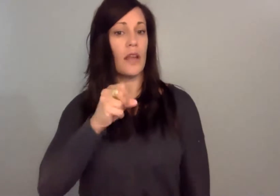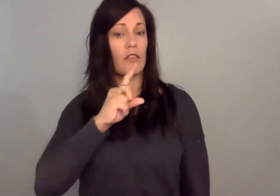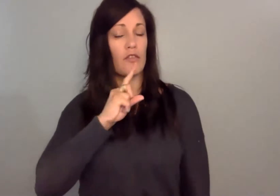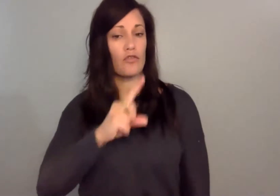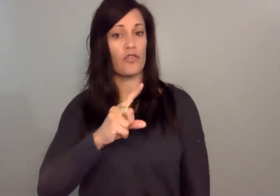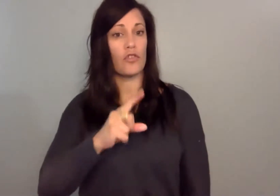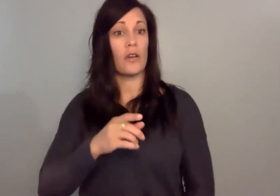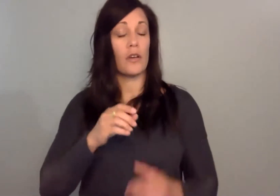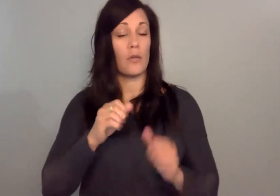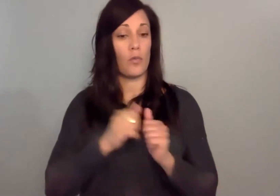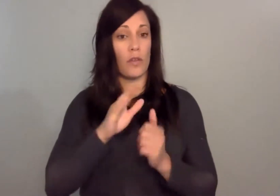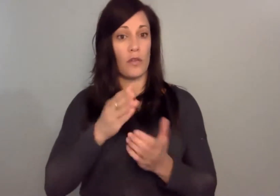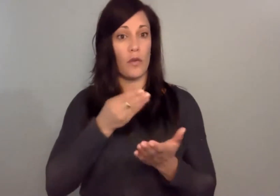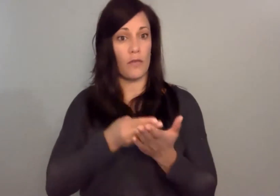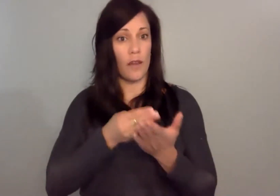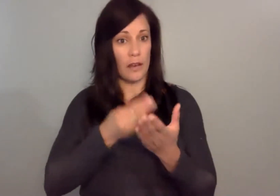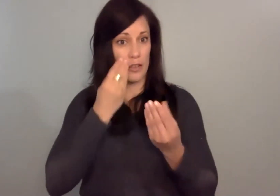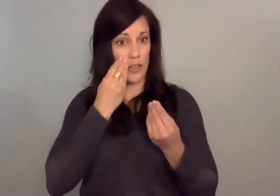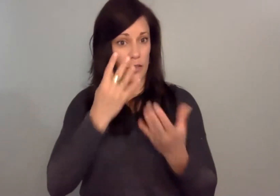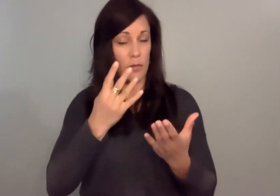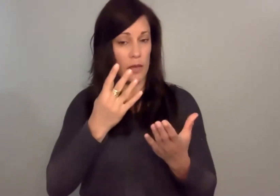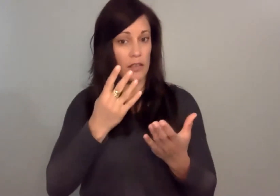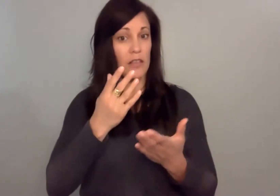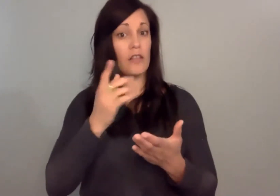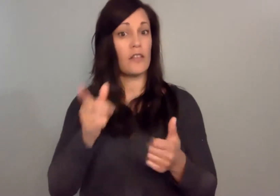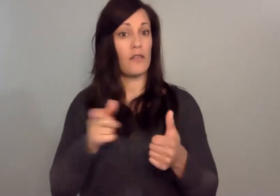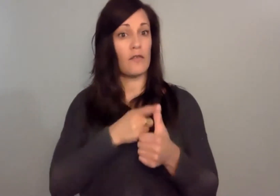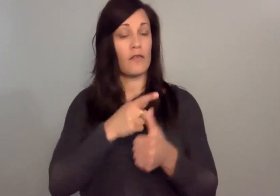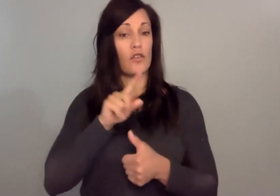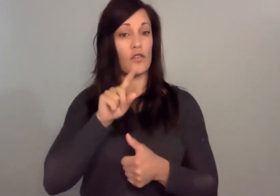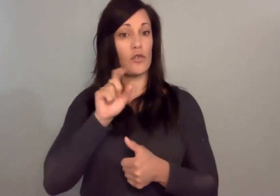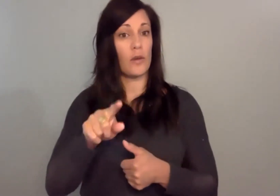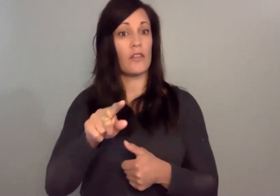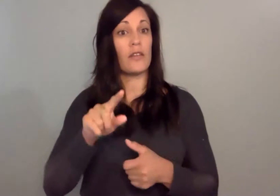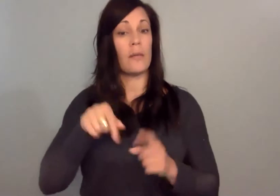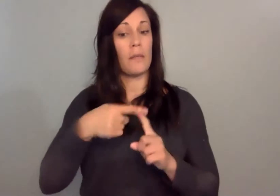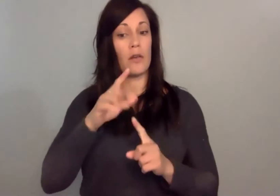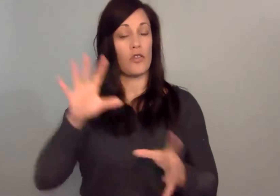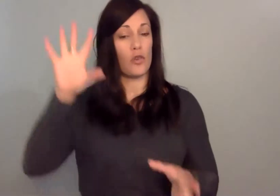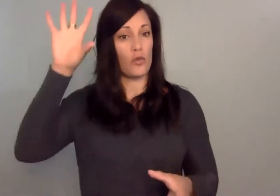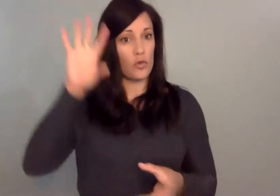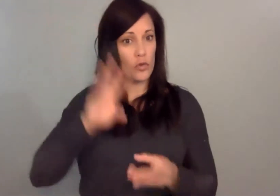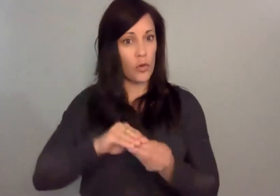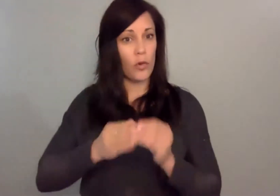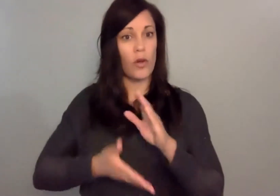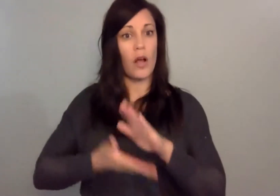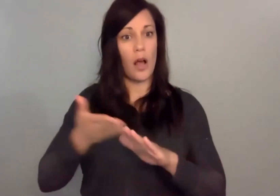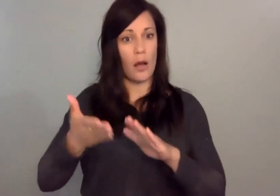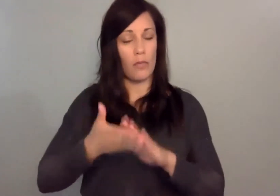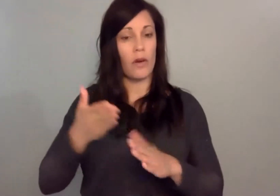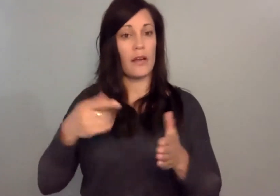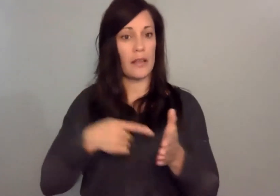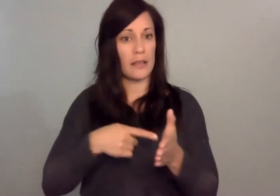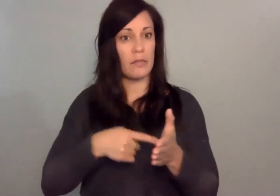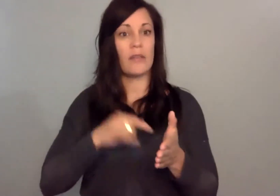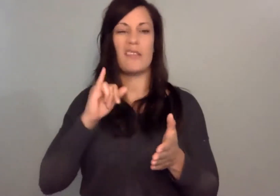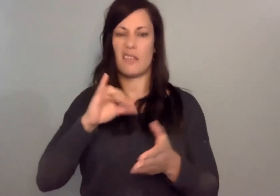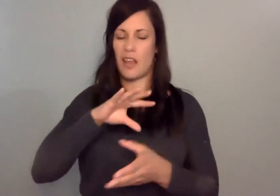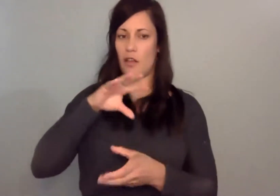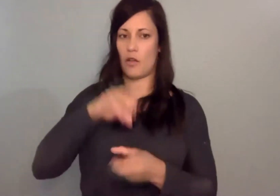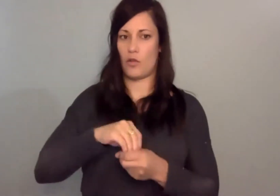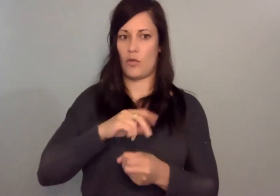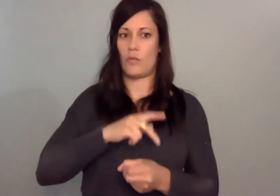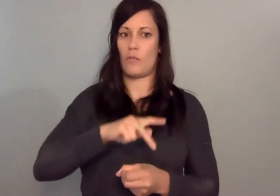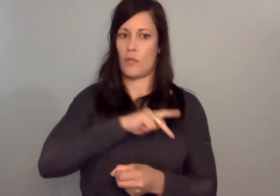financial information section, the first question is about the total operating expenses. That should include the personal